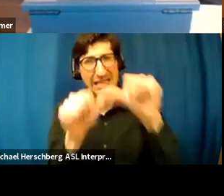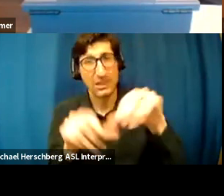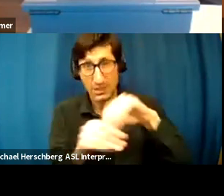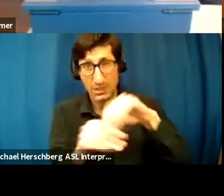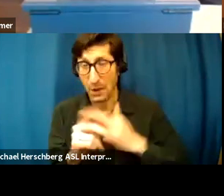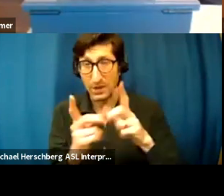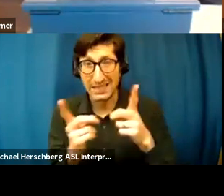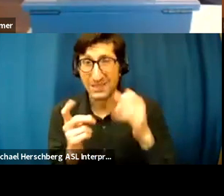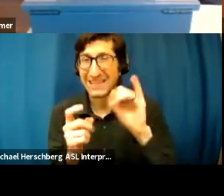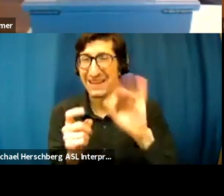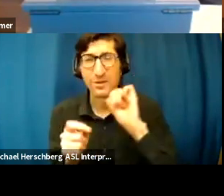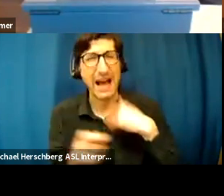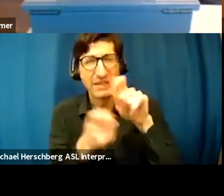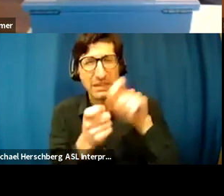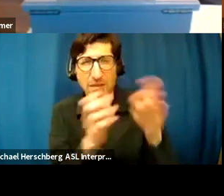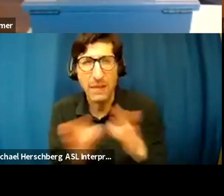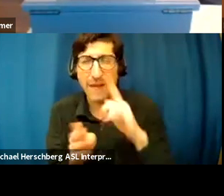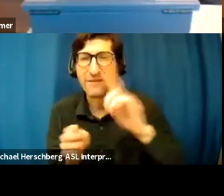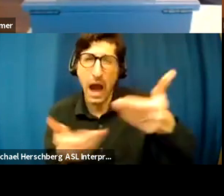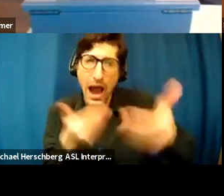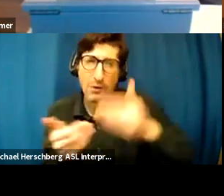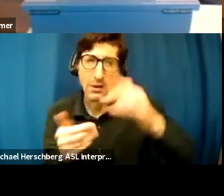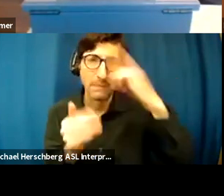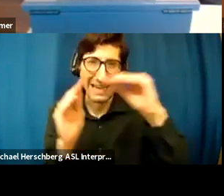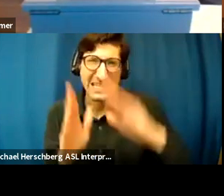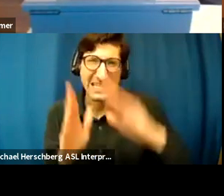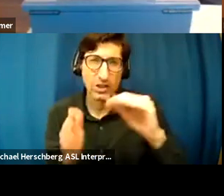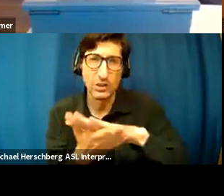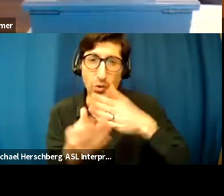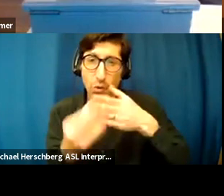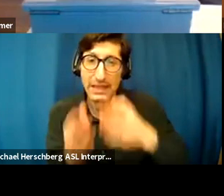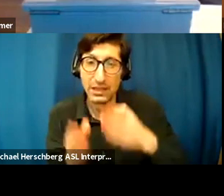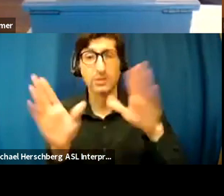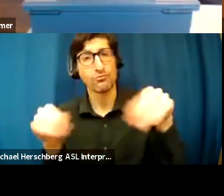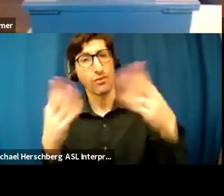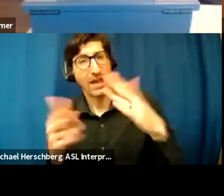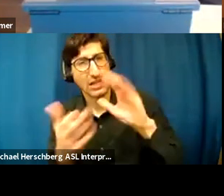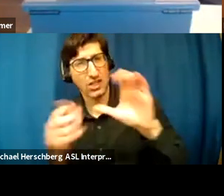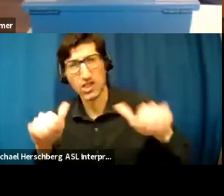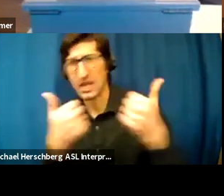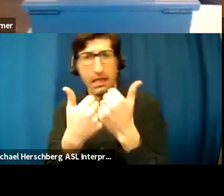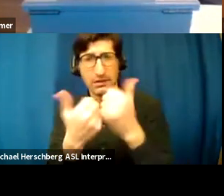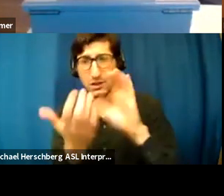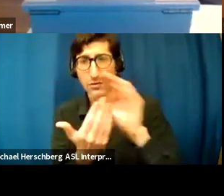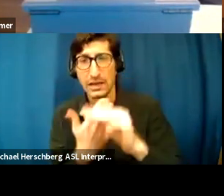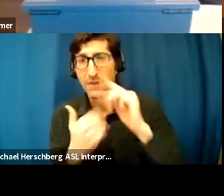have a specific plan for hiring Black teachers and school leaders, providing a challenging curriculum for all